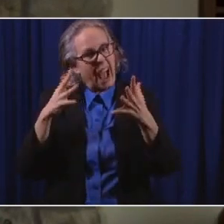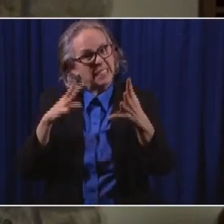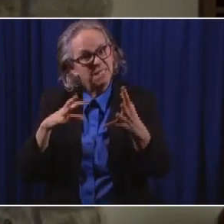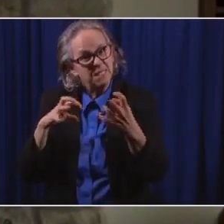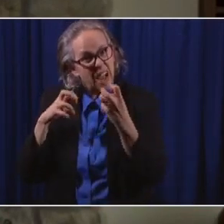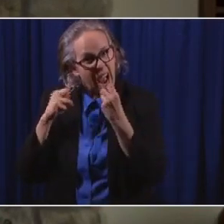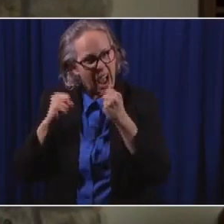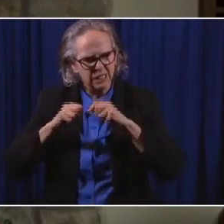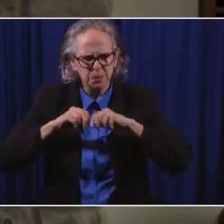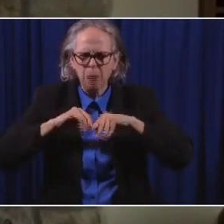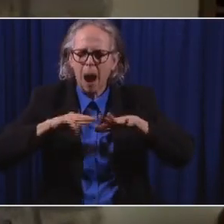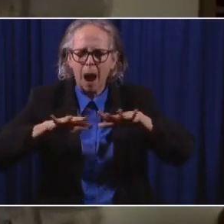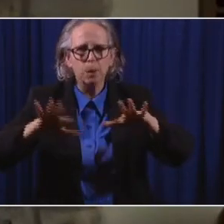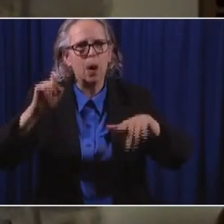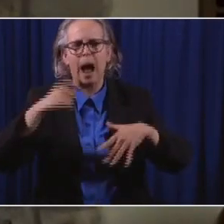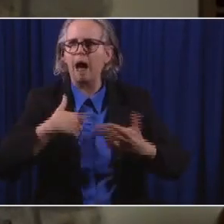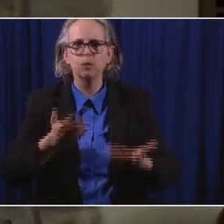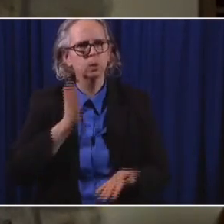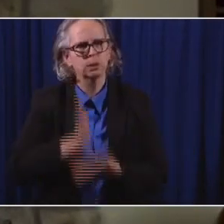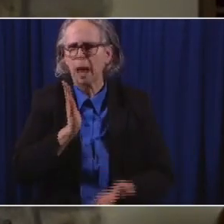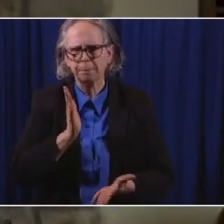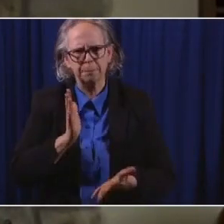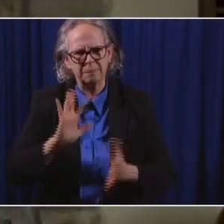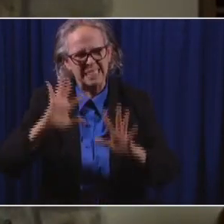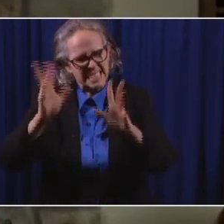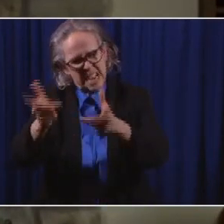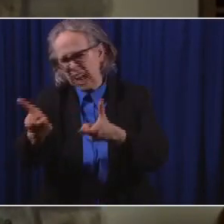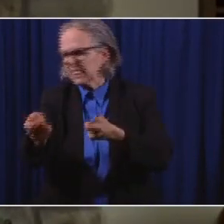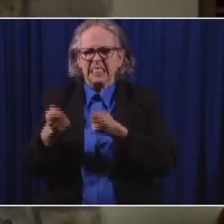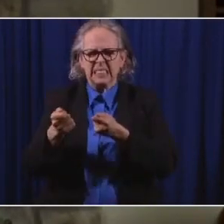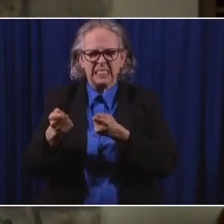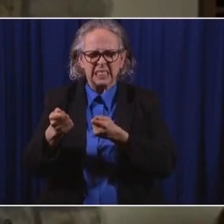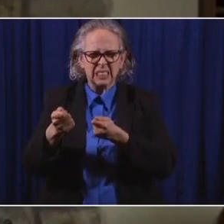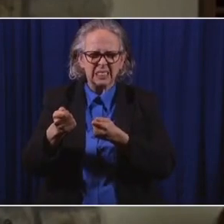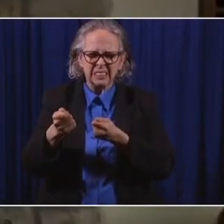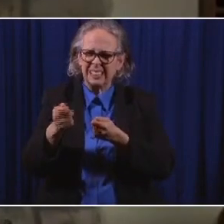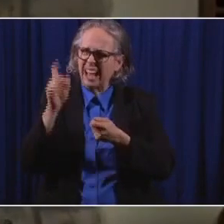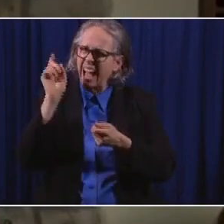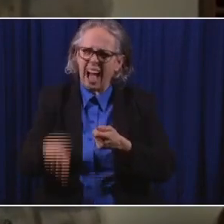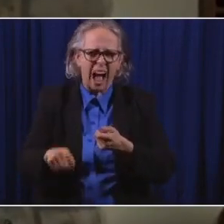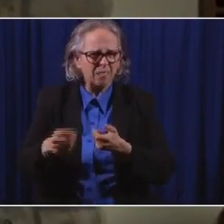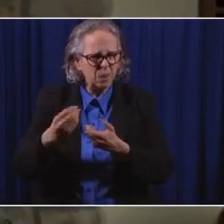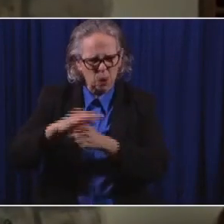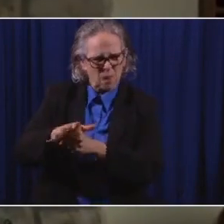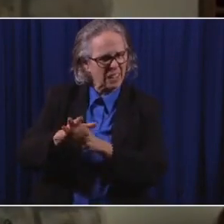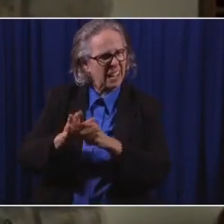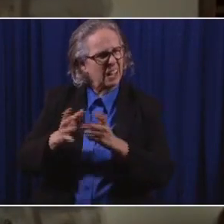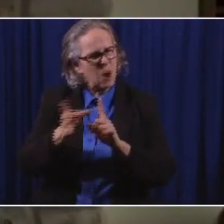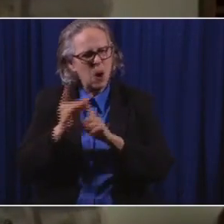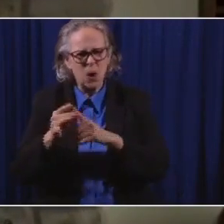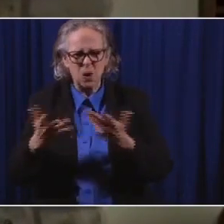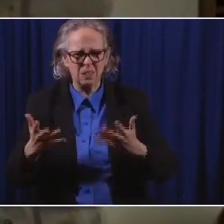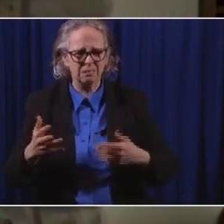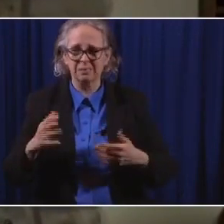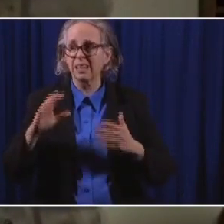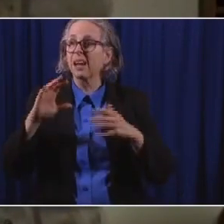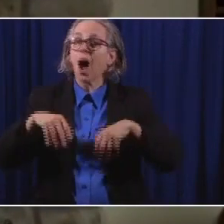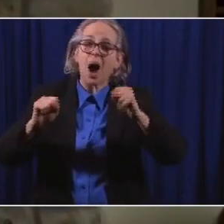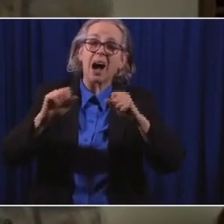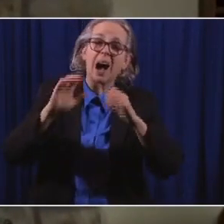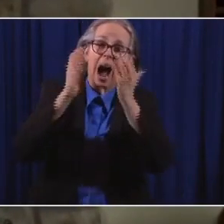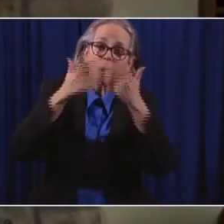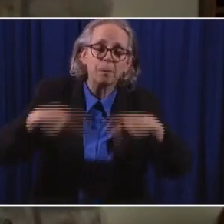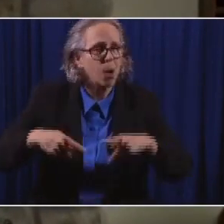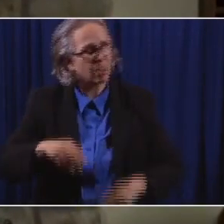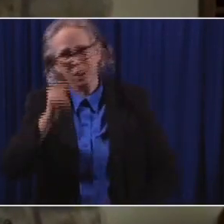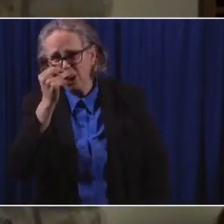to slow it down. So we can't be doing things like Halloween parties. We could